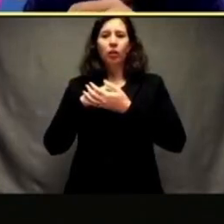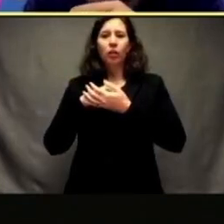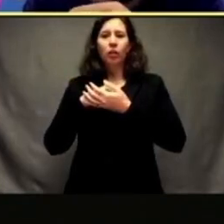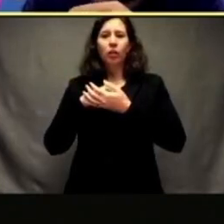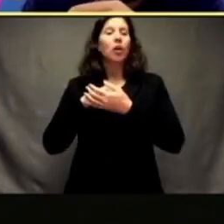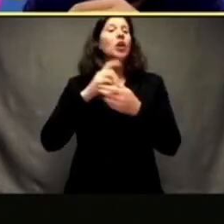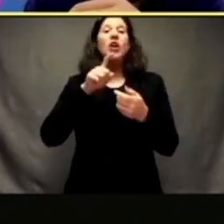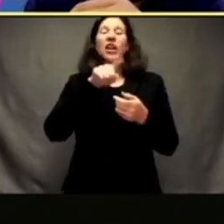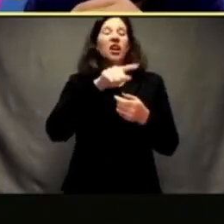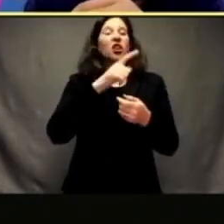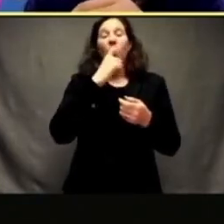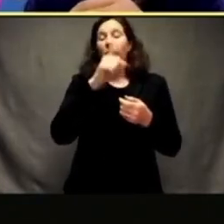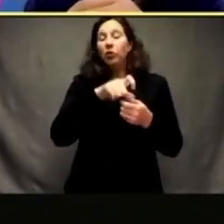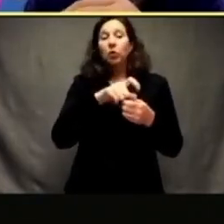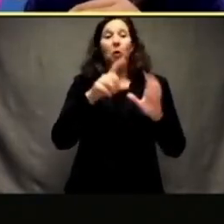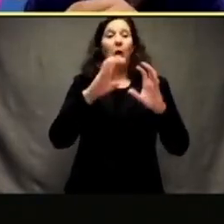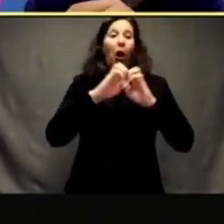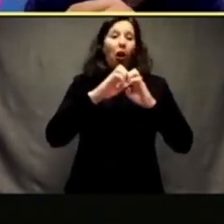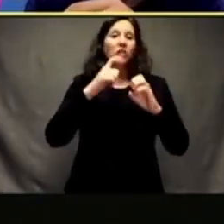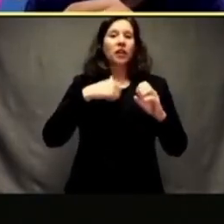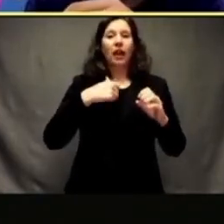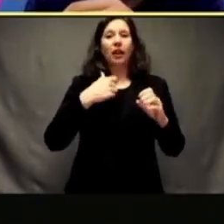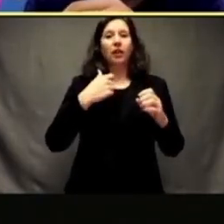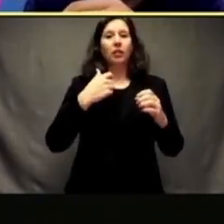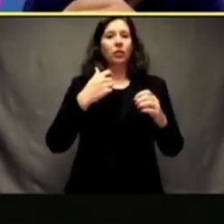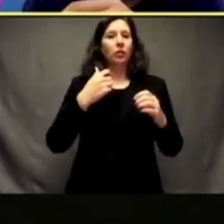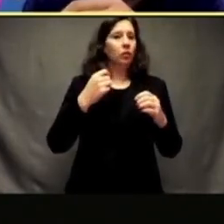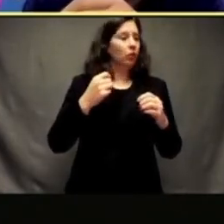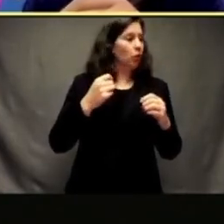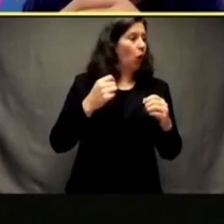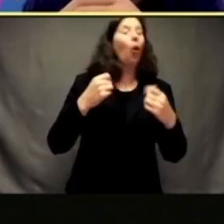you can add wait 2 seconds